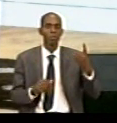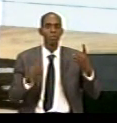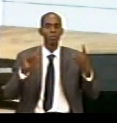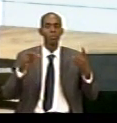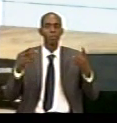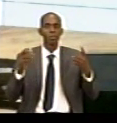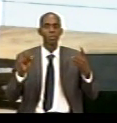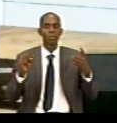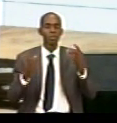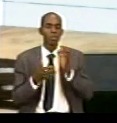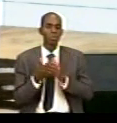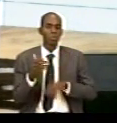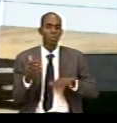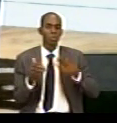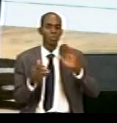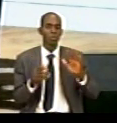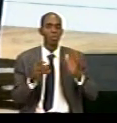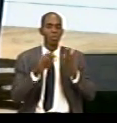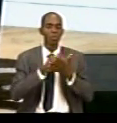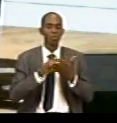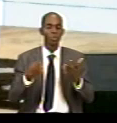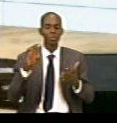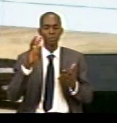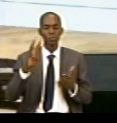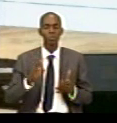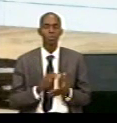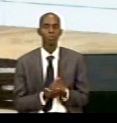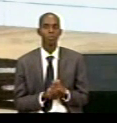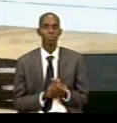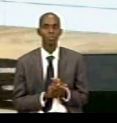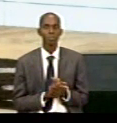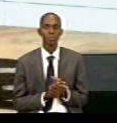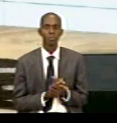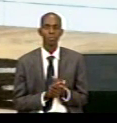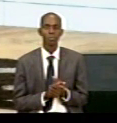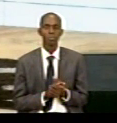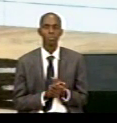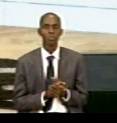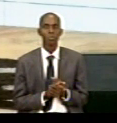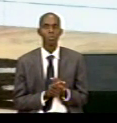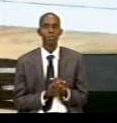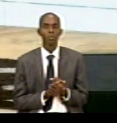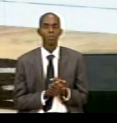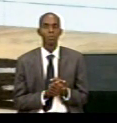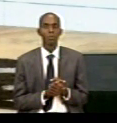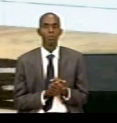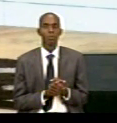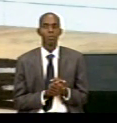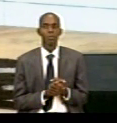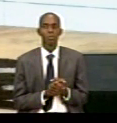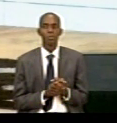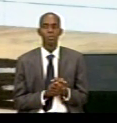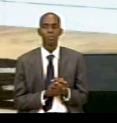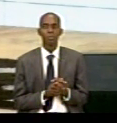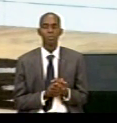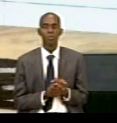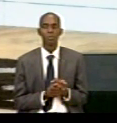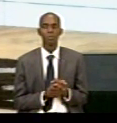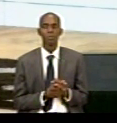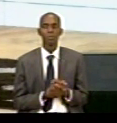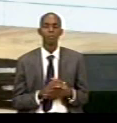1 Thessalonians chapter 5, we're looking at it from verse 4. In 1 Thessalonians chapter 5, verse